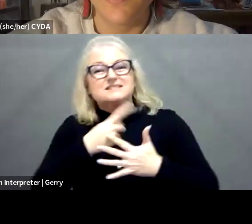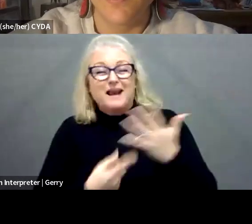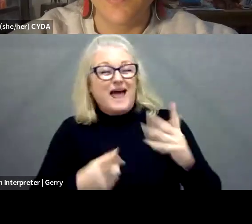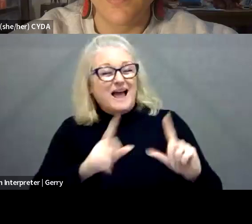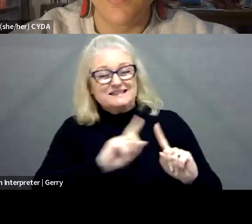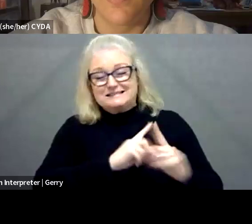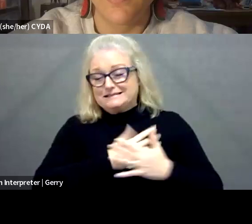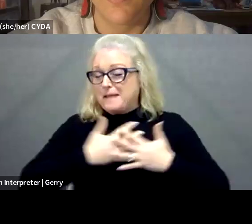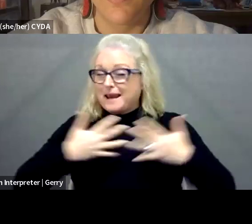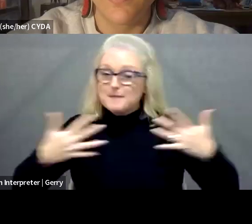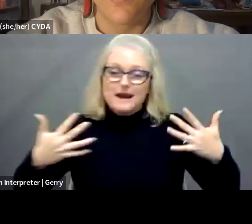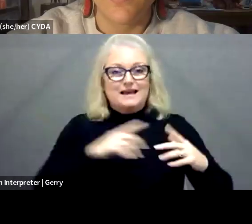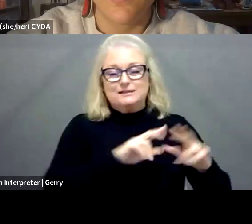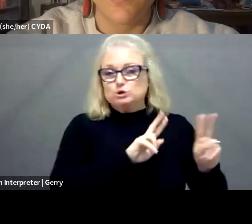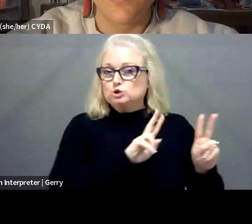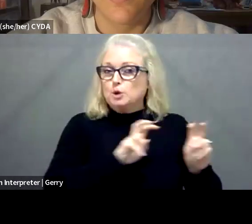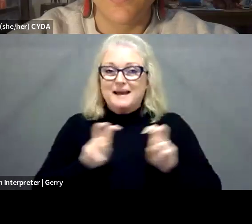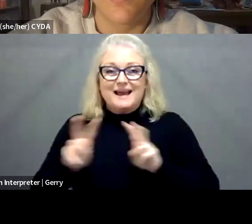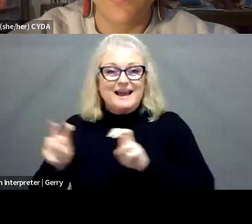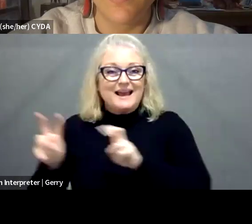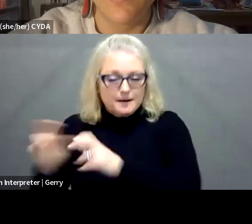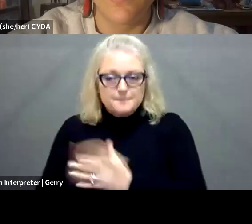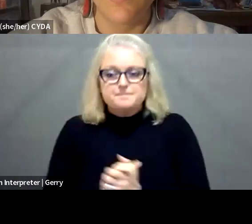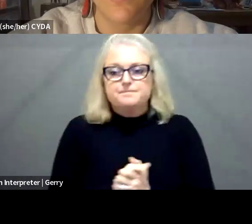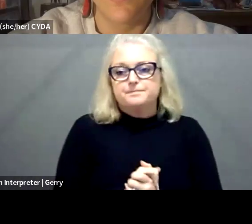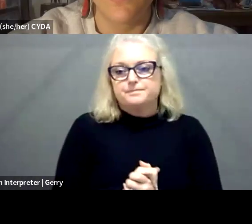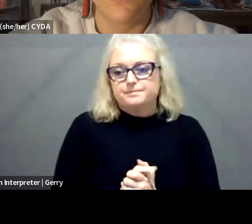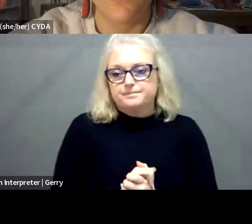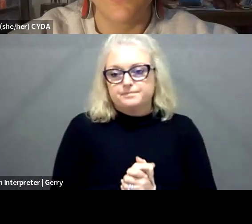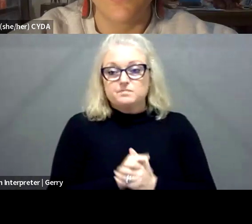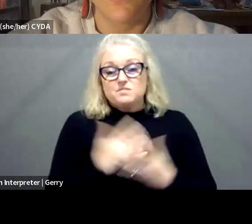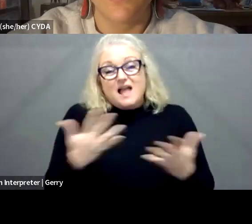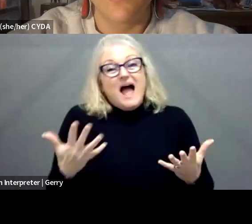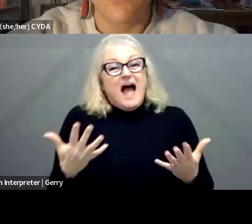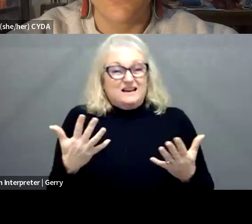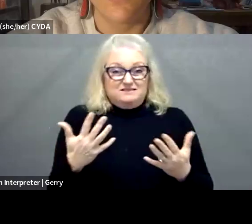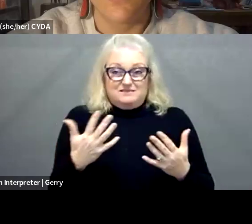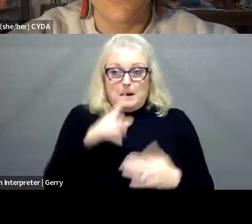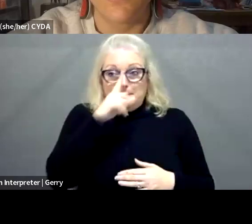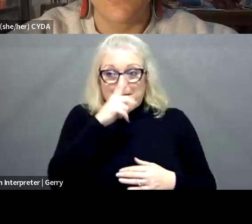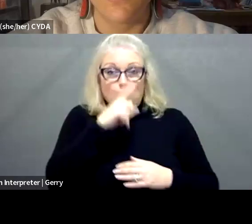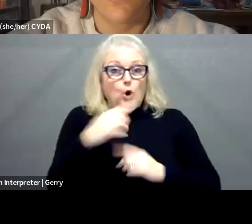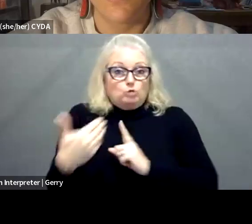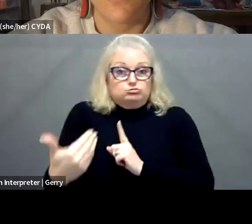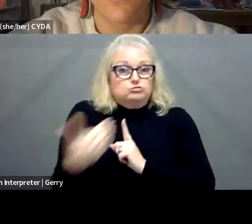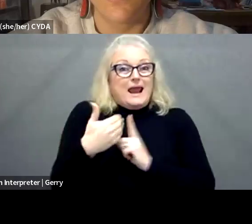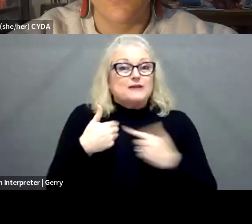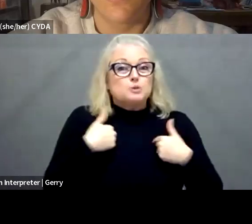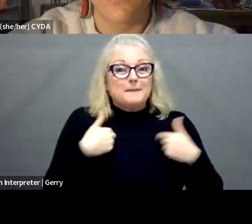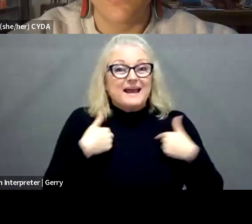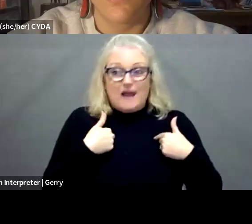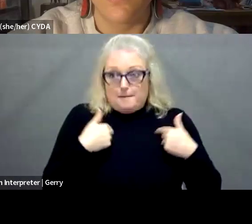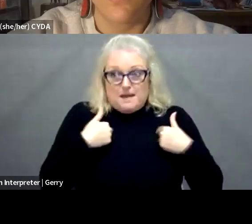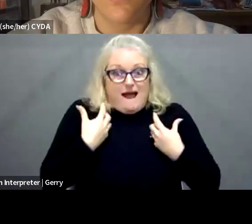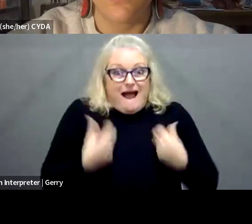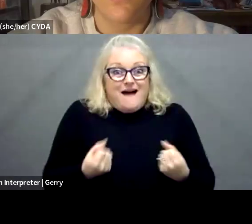just enables people to relate more, to understand that when you have a disability, it's